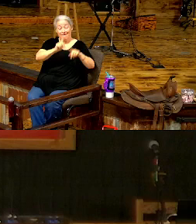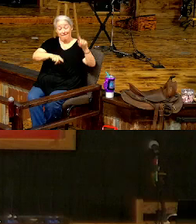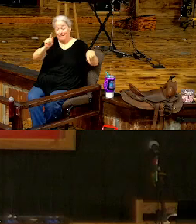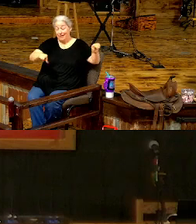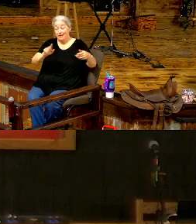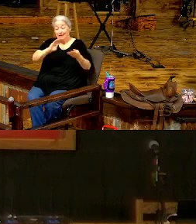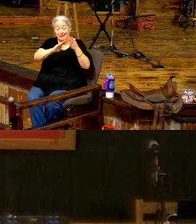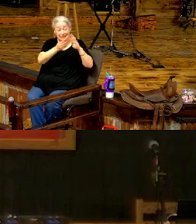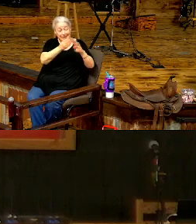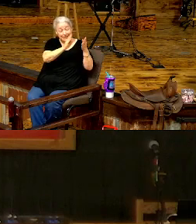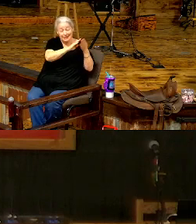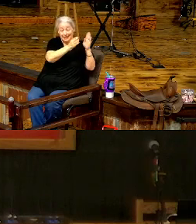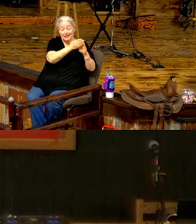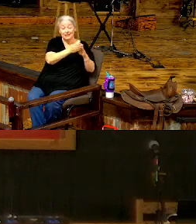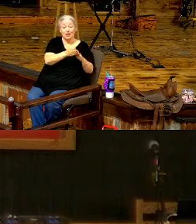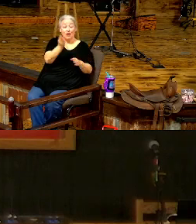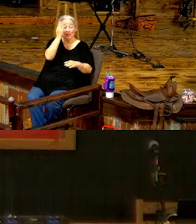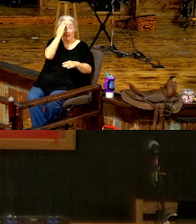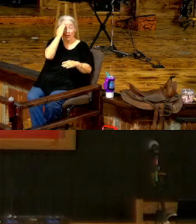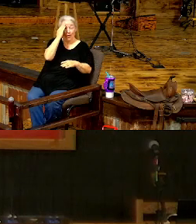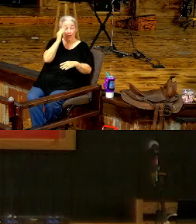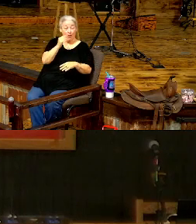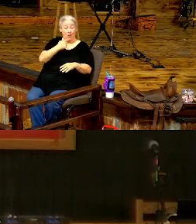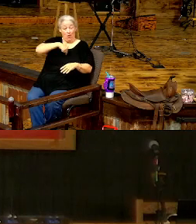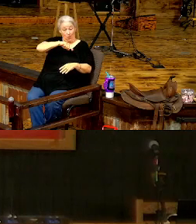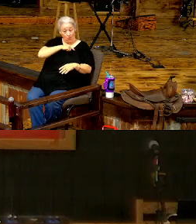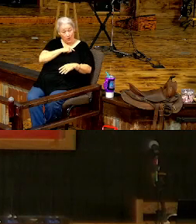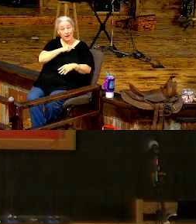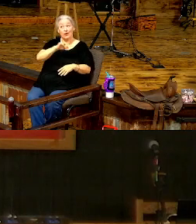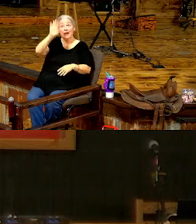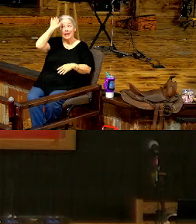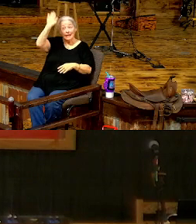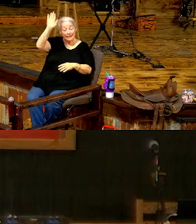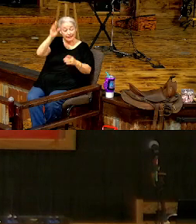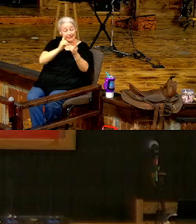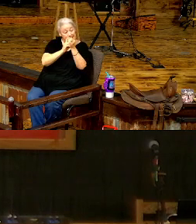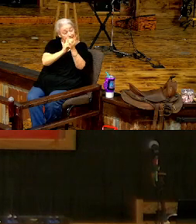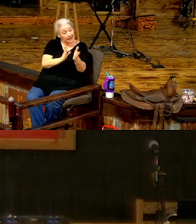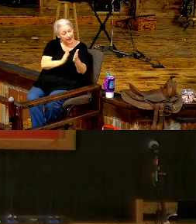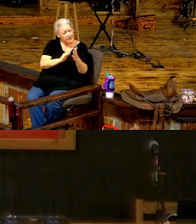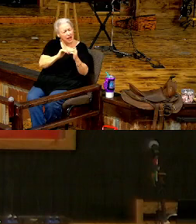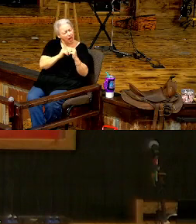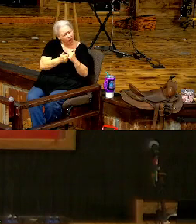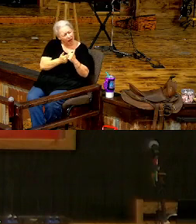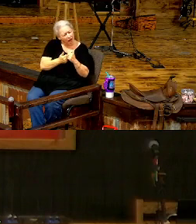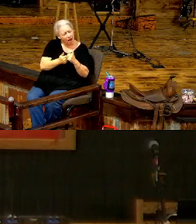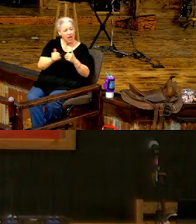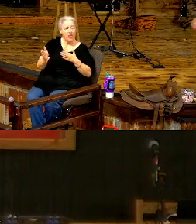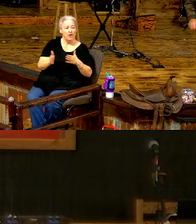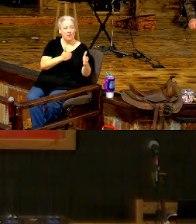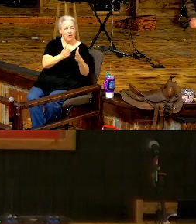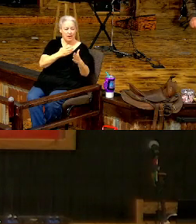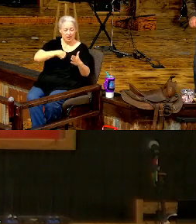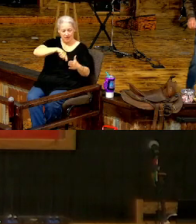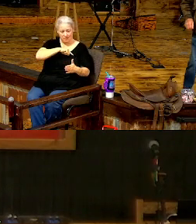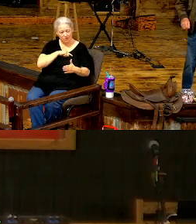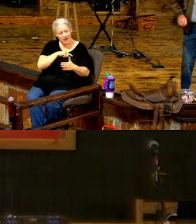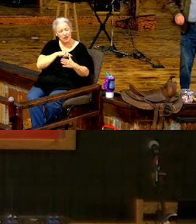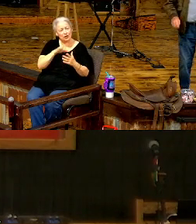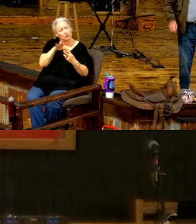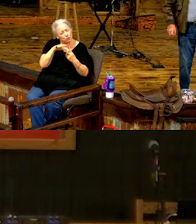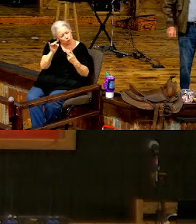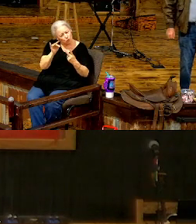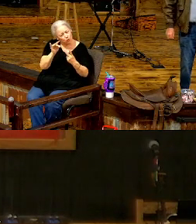and Tom Bean will know that we are his disciples by the way we choose to love